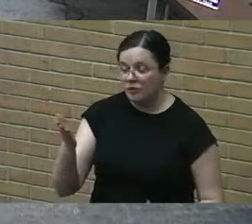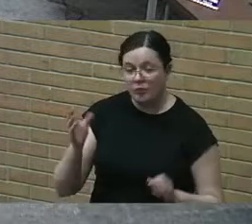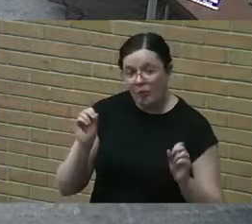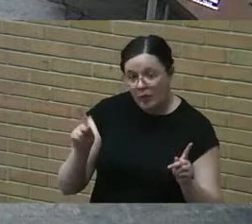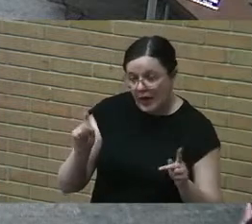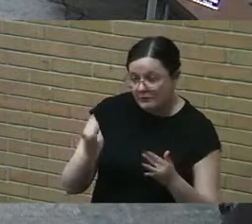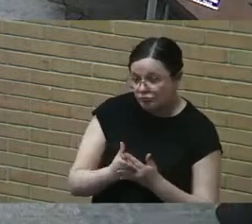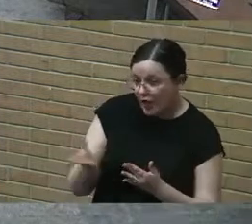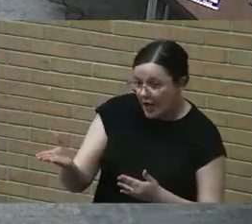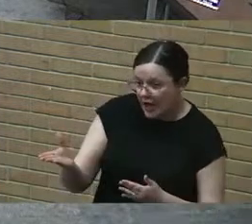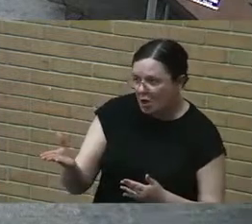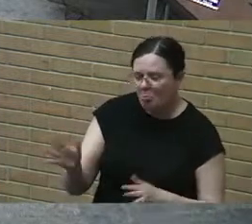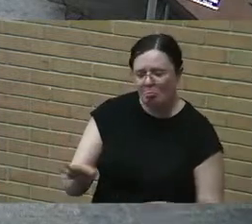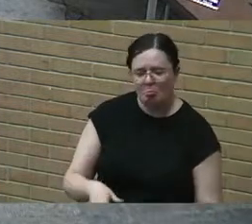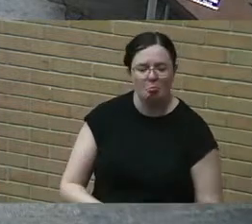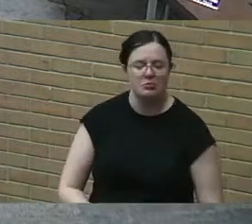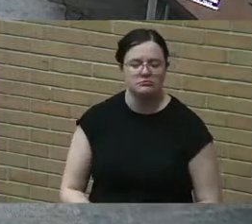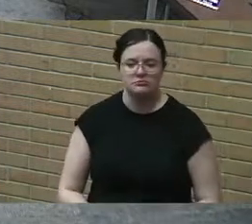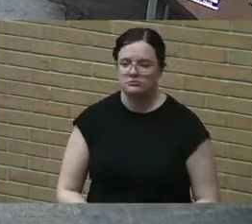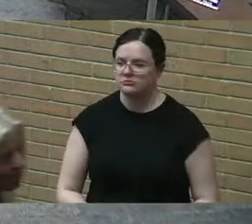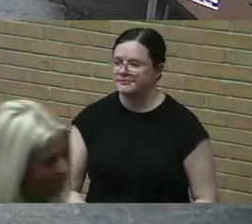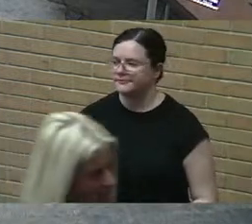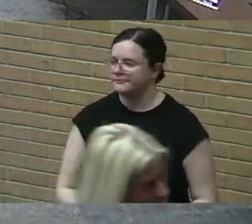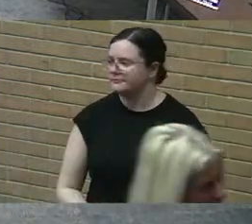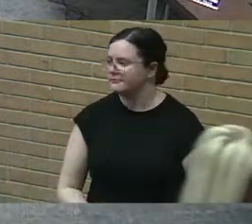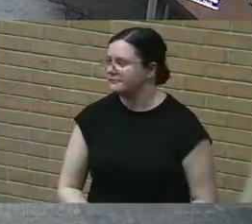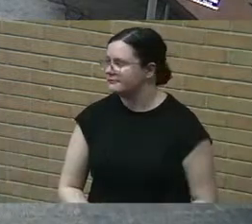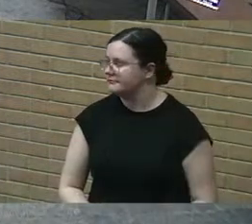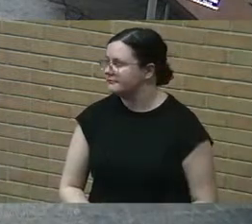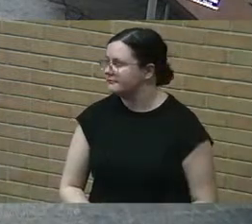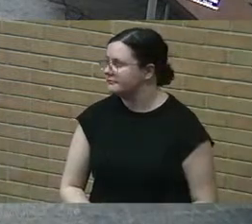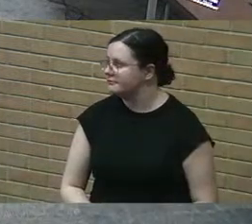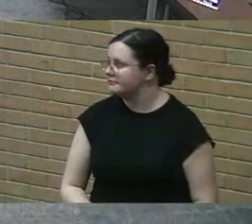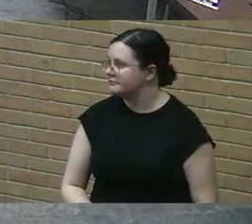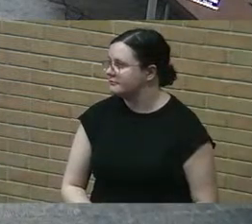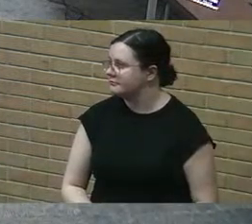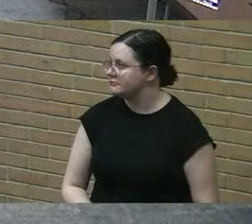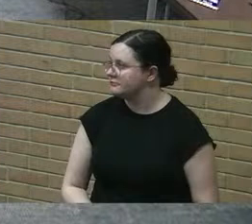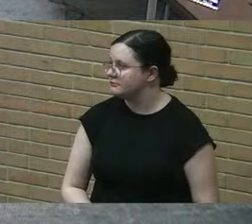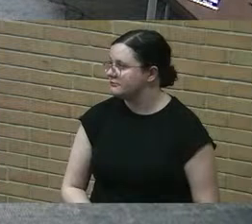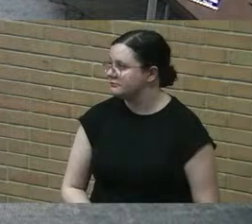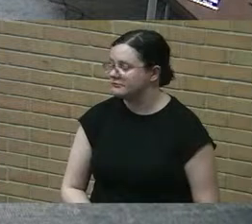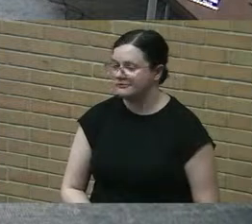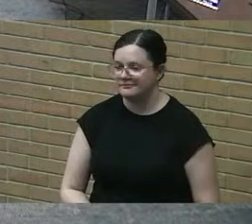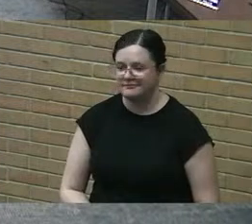in terms of, okay. Hi.